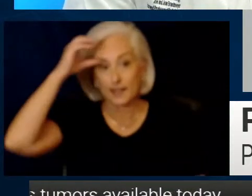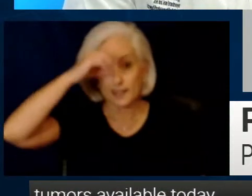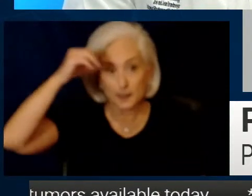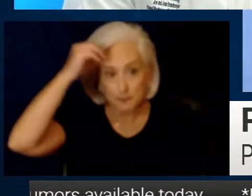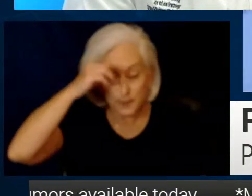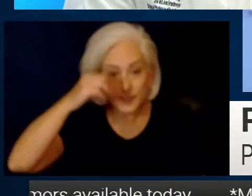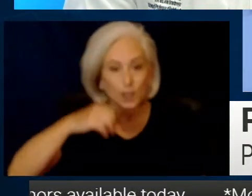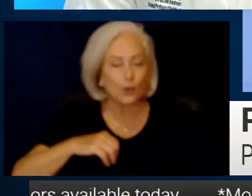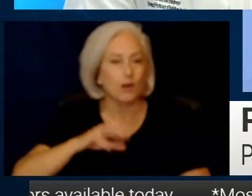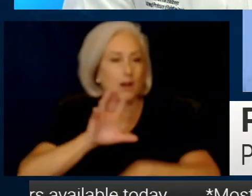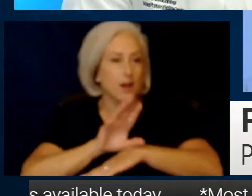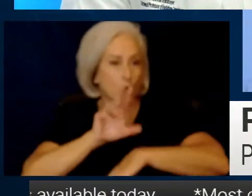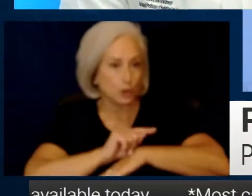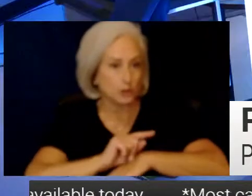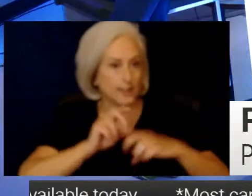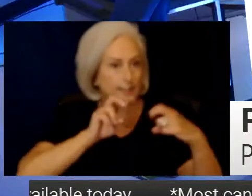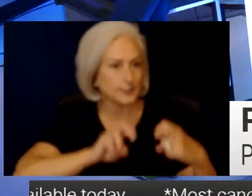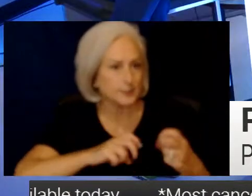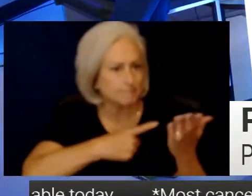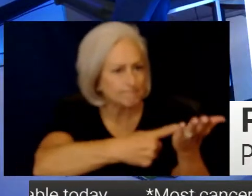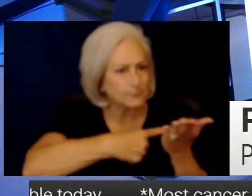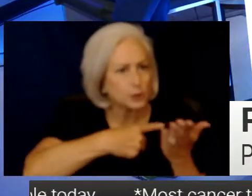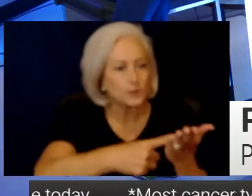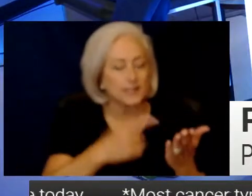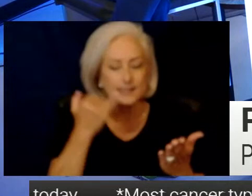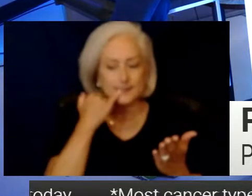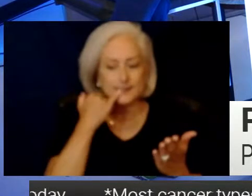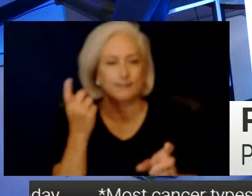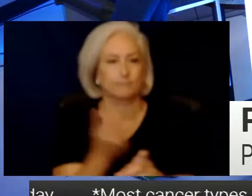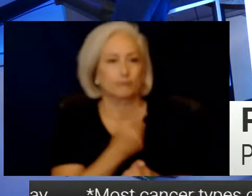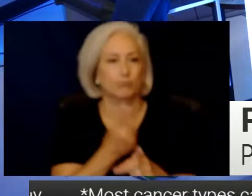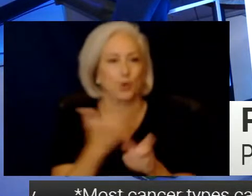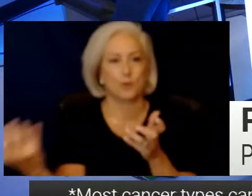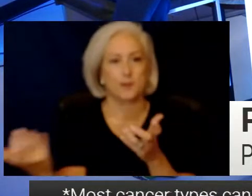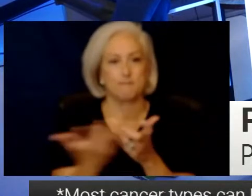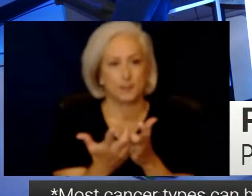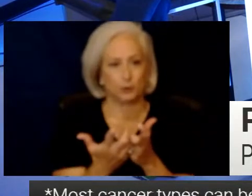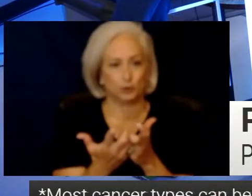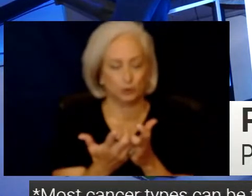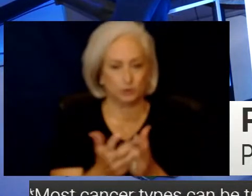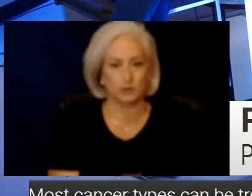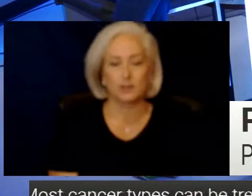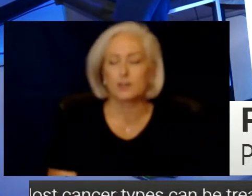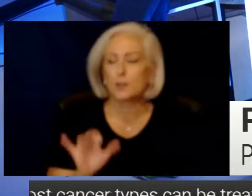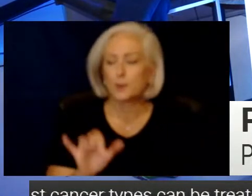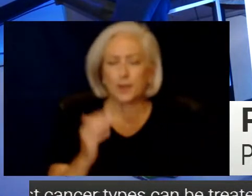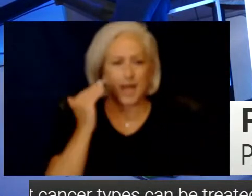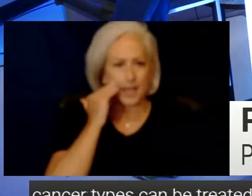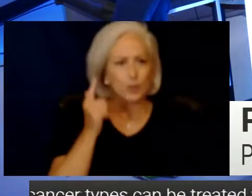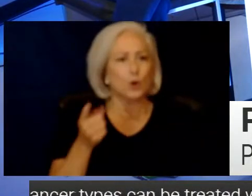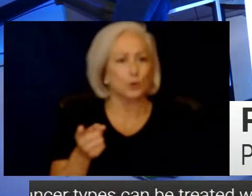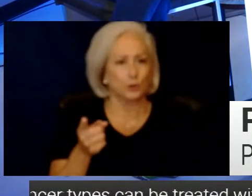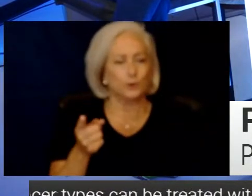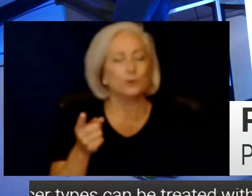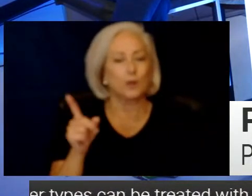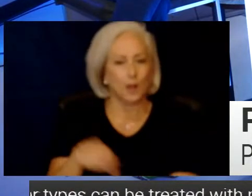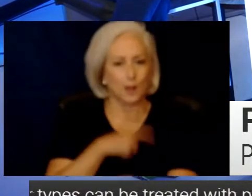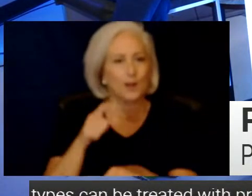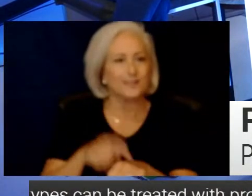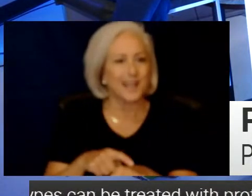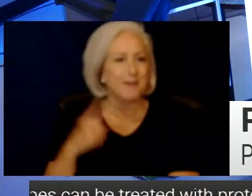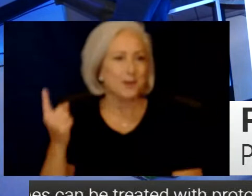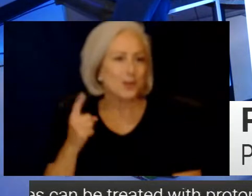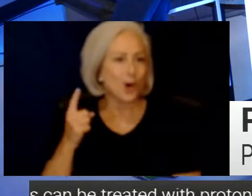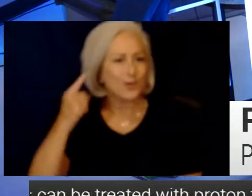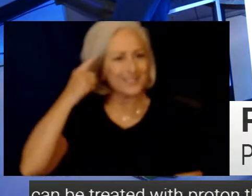right treatment for them. Yeah, it is. I mean, you just think about this, and I've known you well enough. You always have a bounce in your step. I think as you guys were